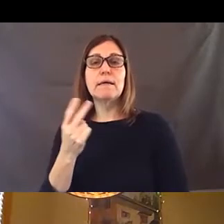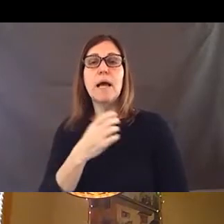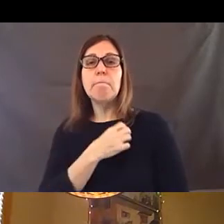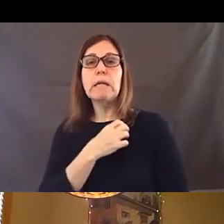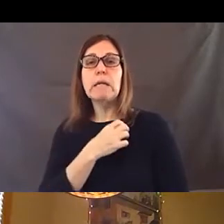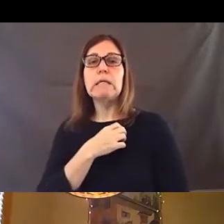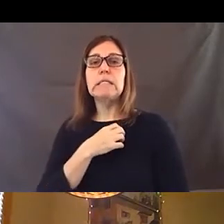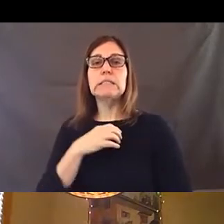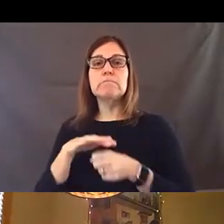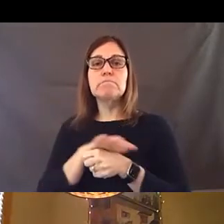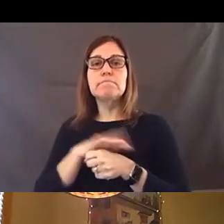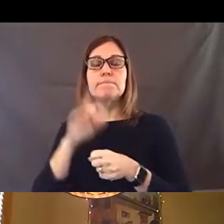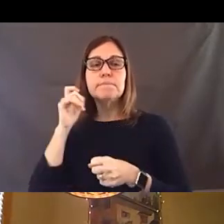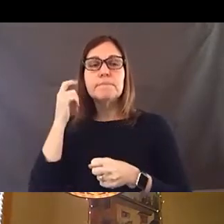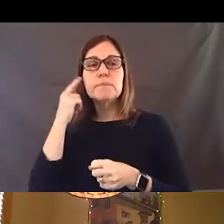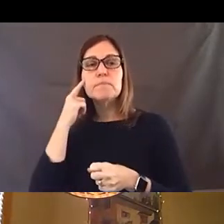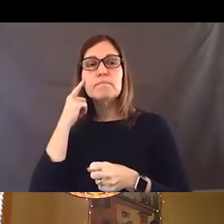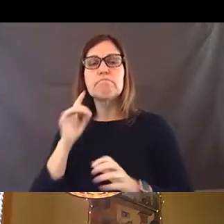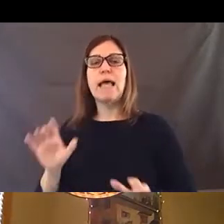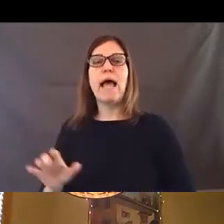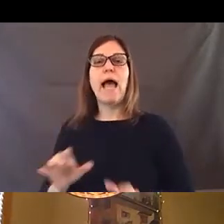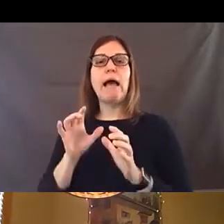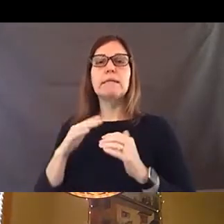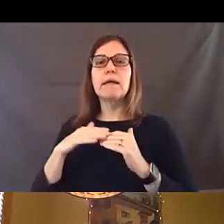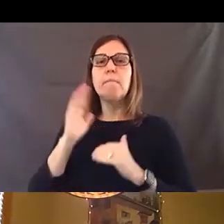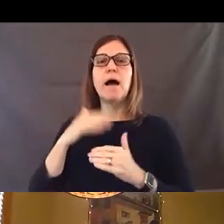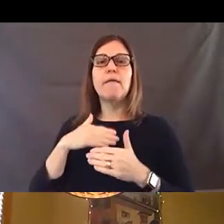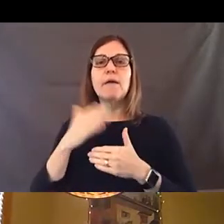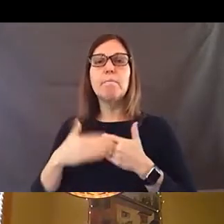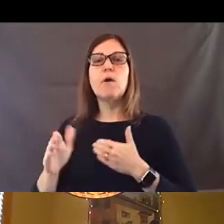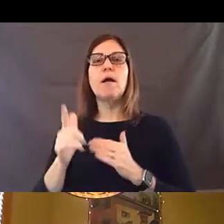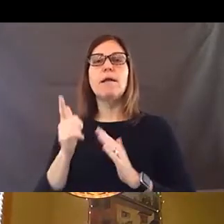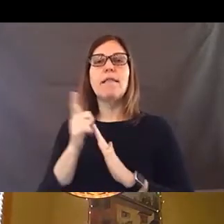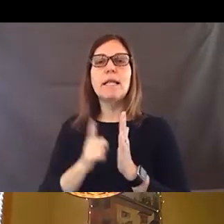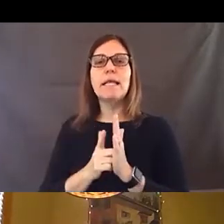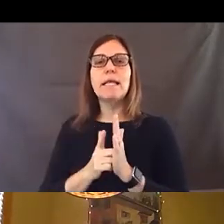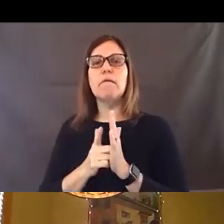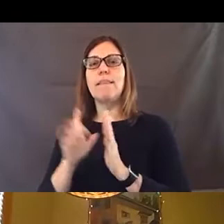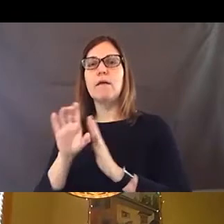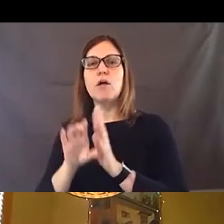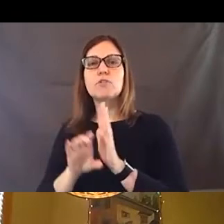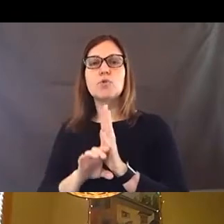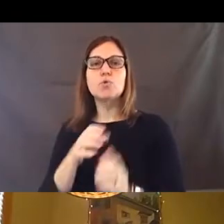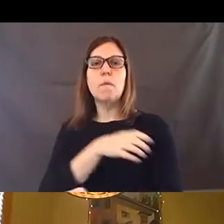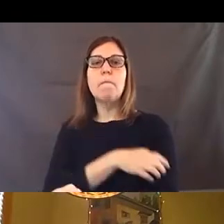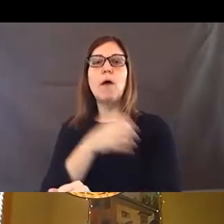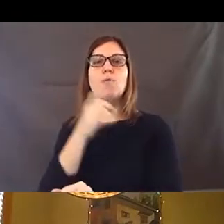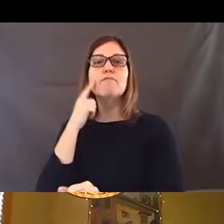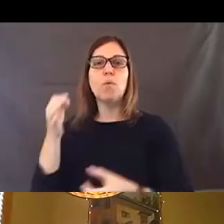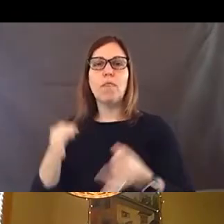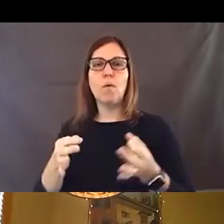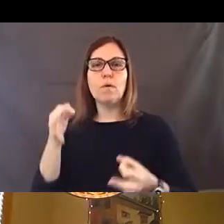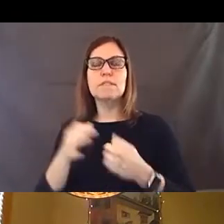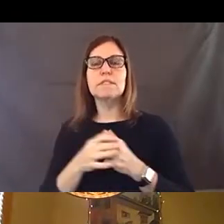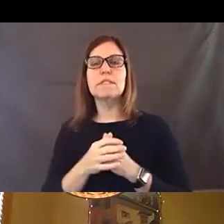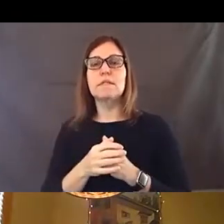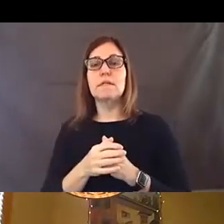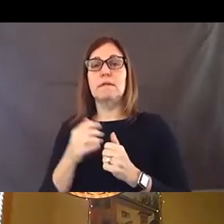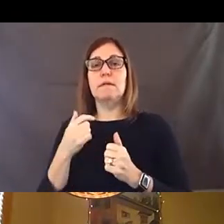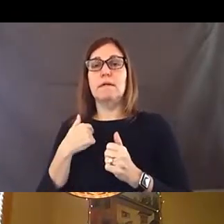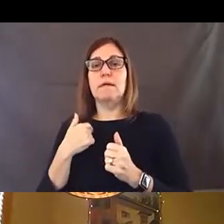municipalities acting above and beyond their legal and constitutional powers of the courts. As I was